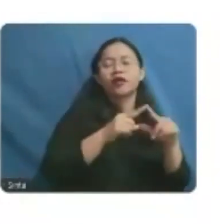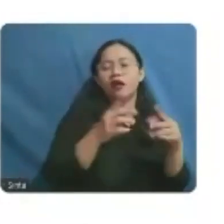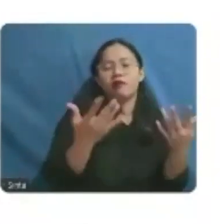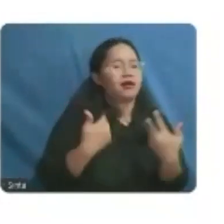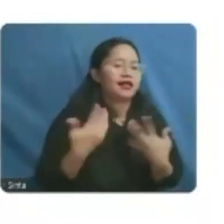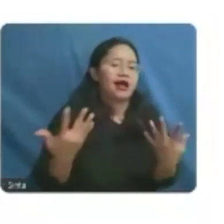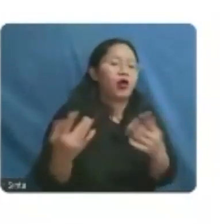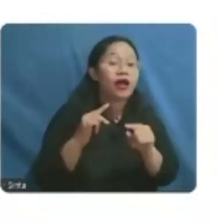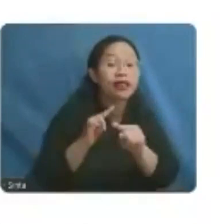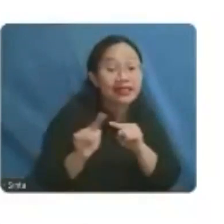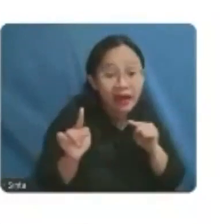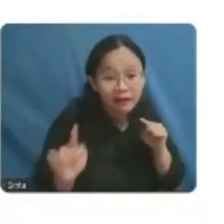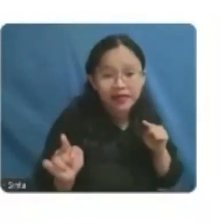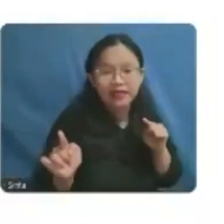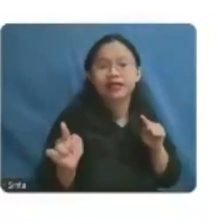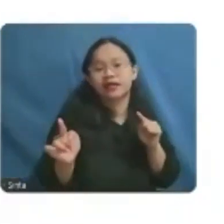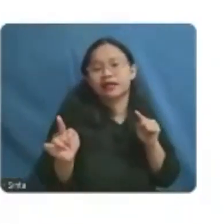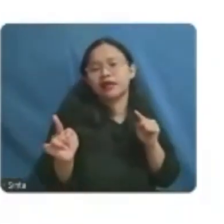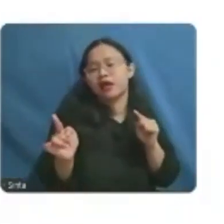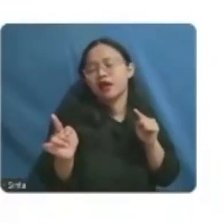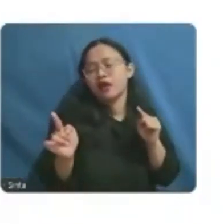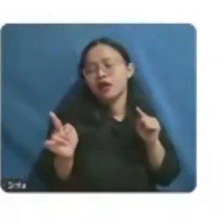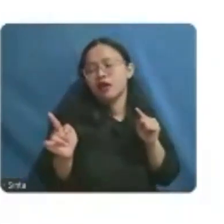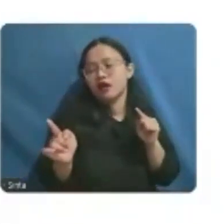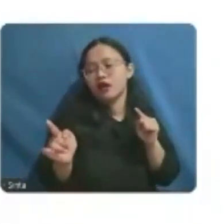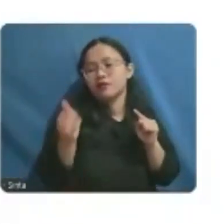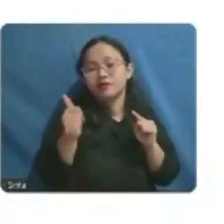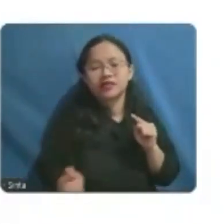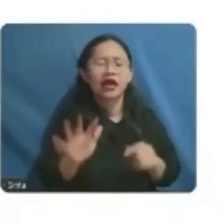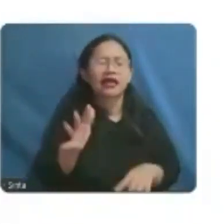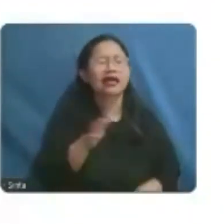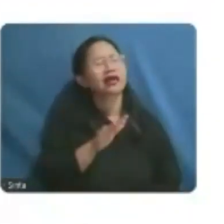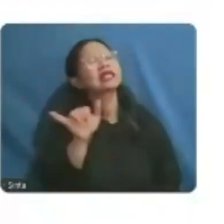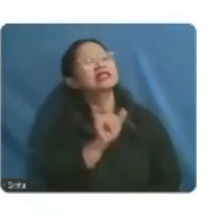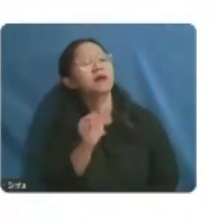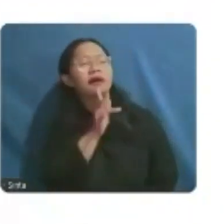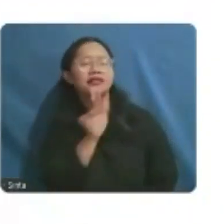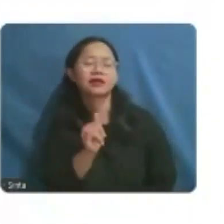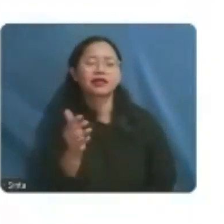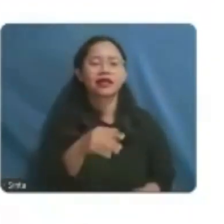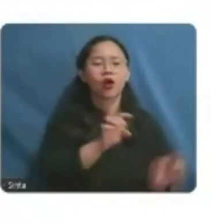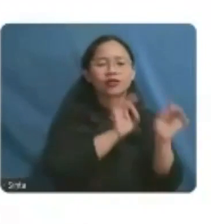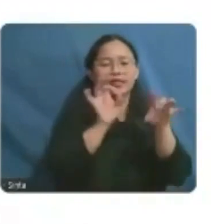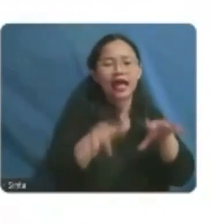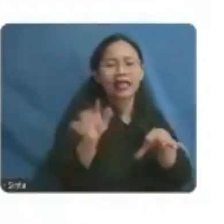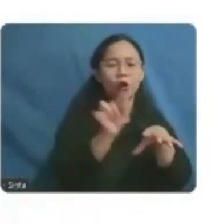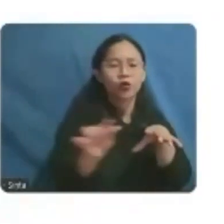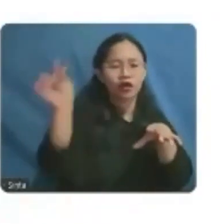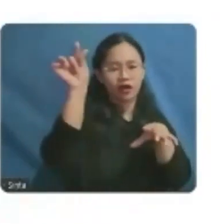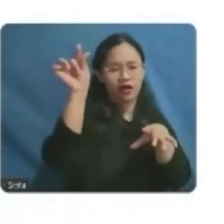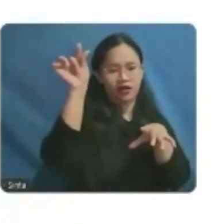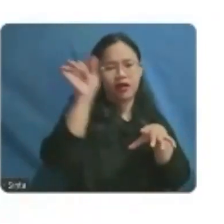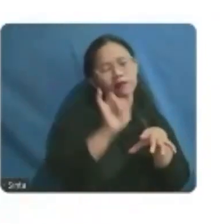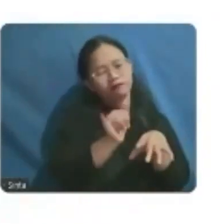rainy season, we see more infections and more diarrheal disease and so on. So in terms